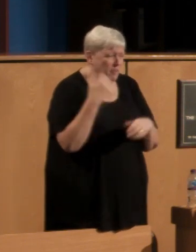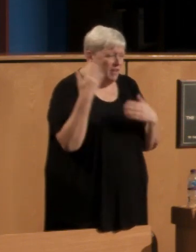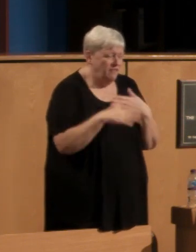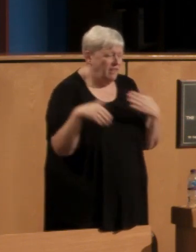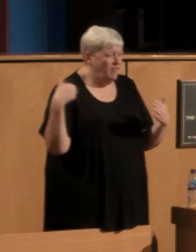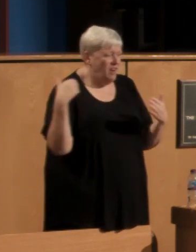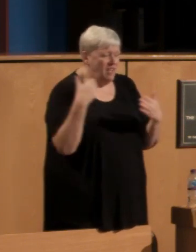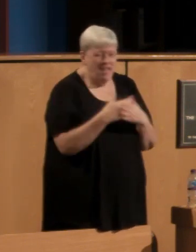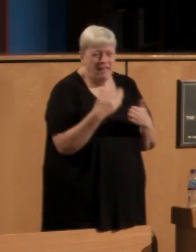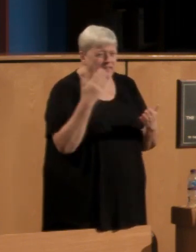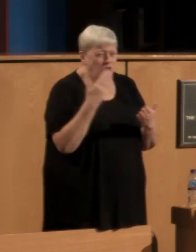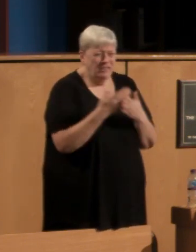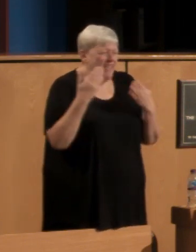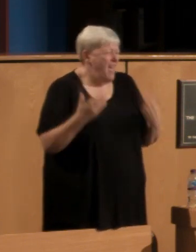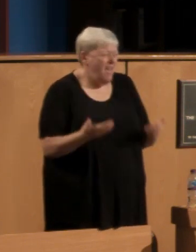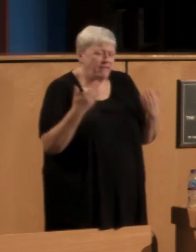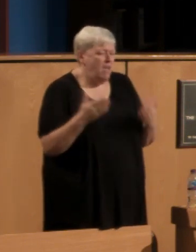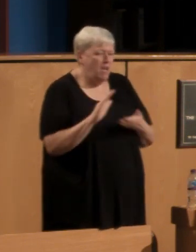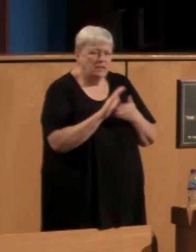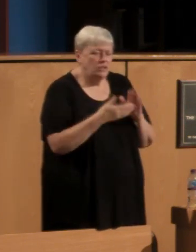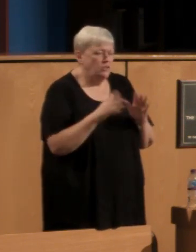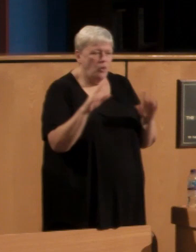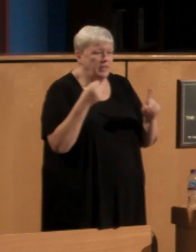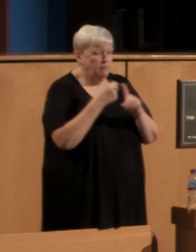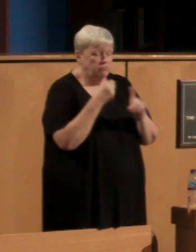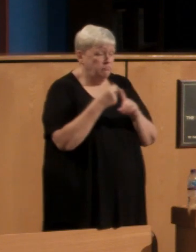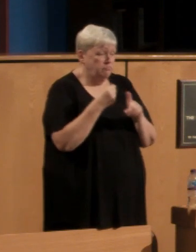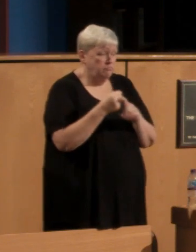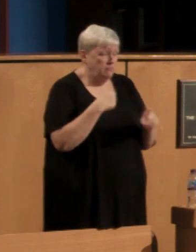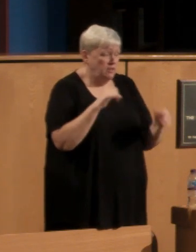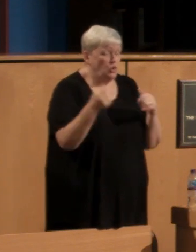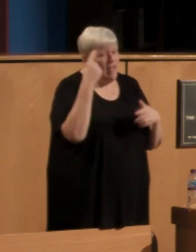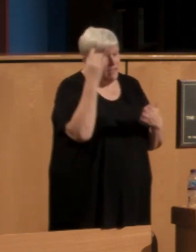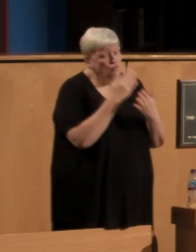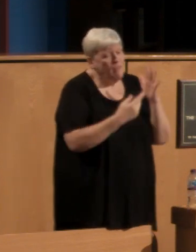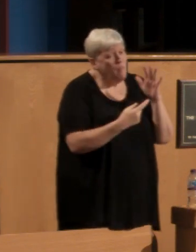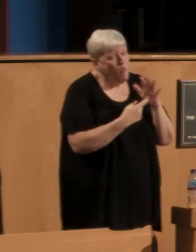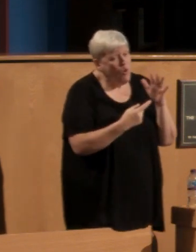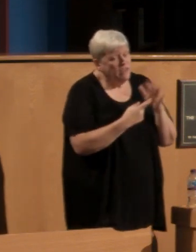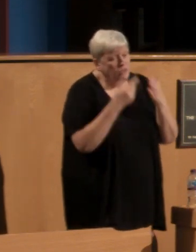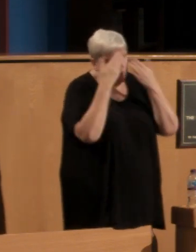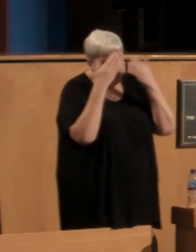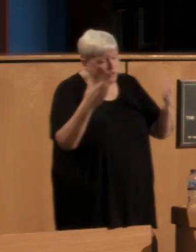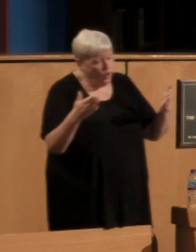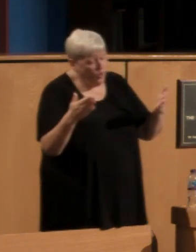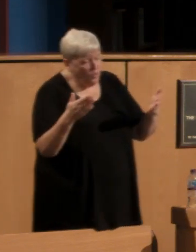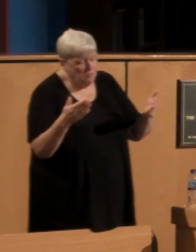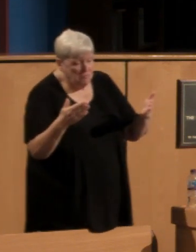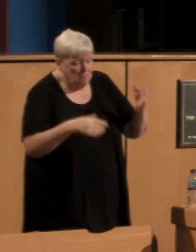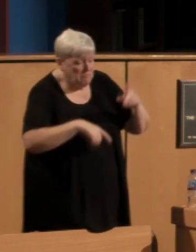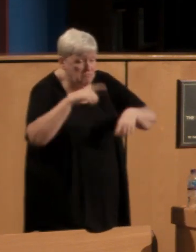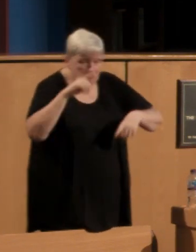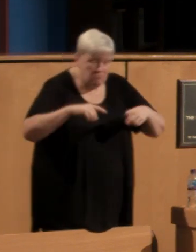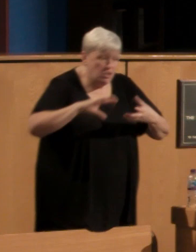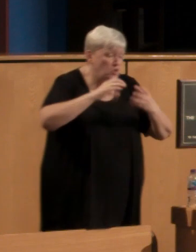be considered heavy-handed in that way. On the other hand, I do think it's very important to show and not tell a lot of the time, and to